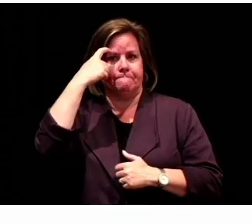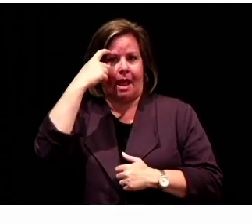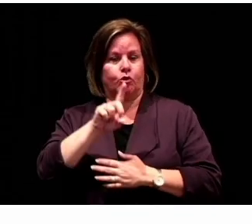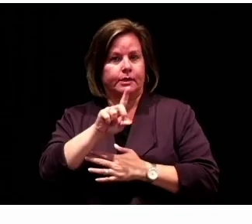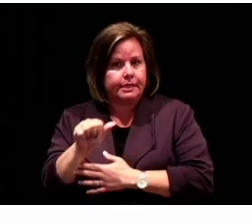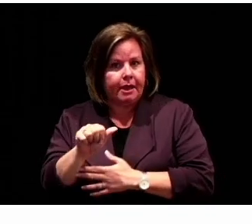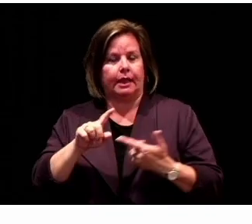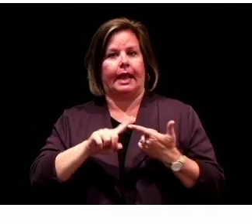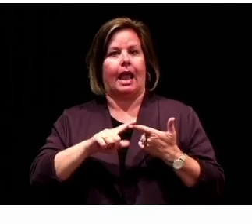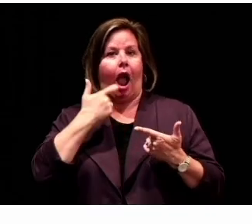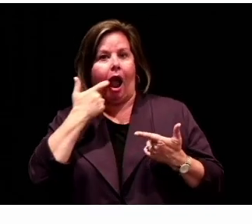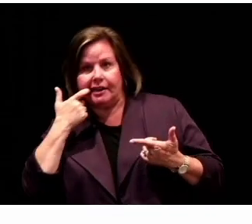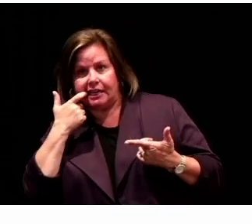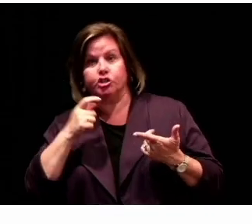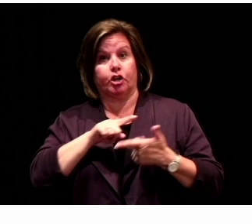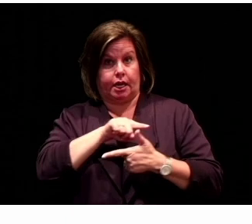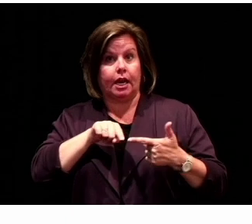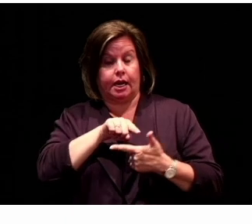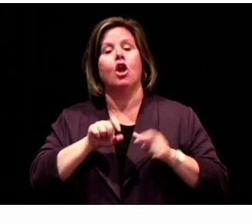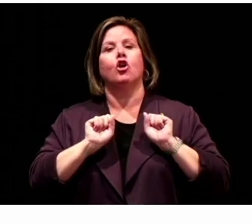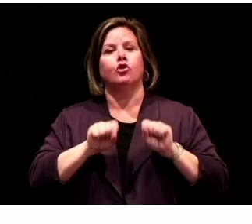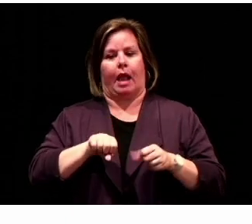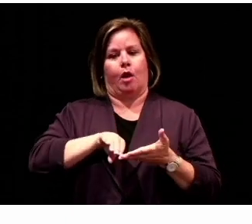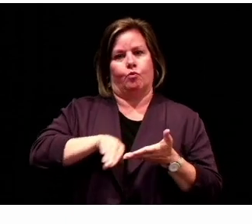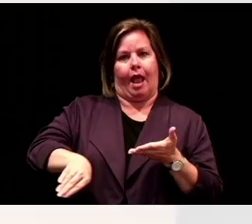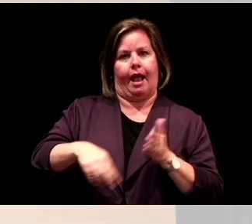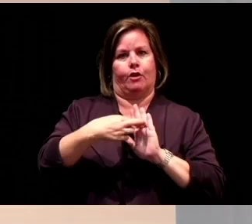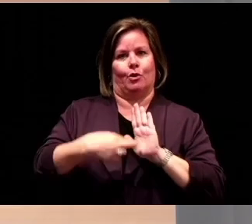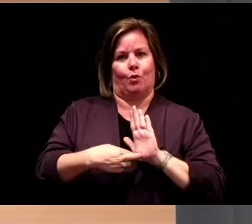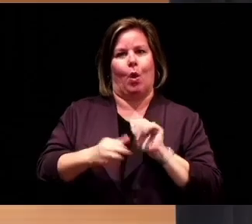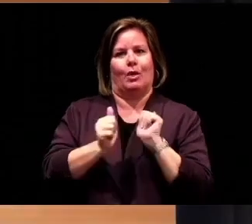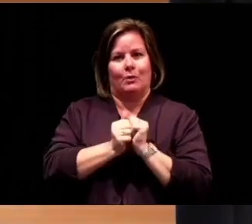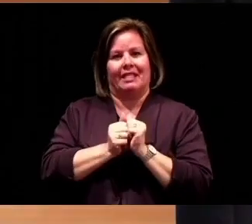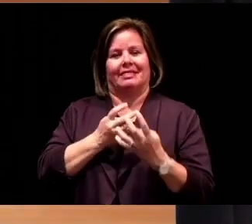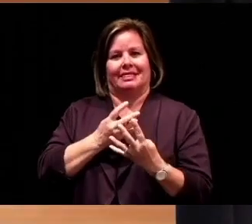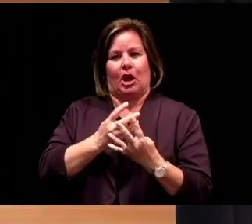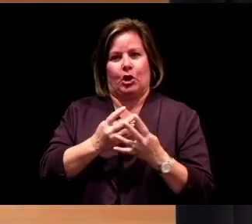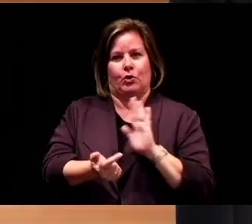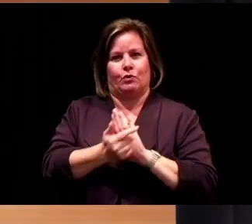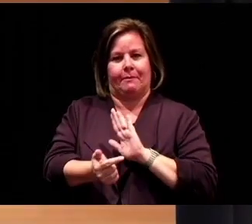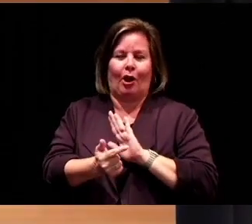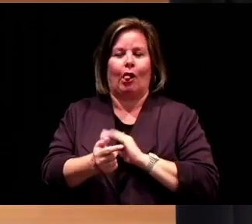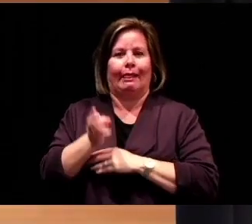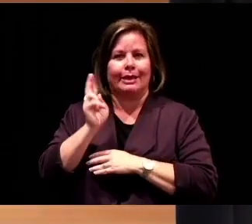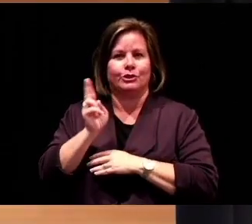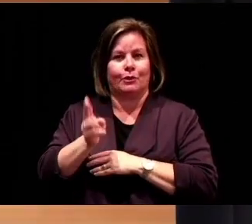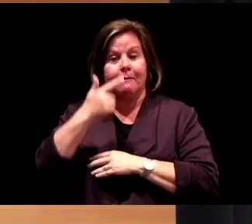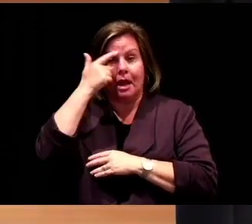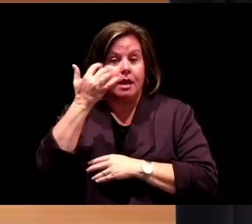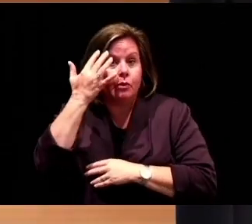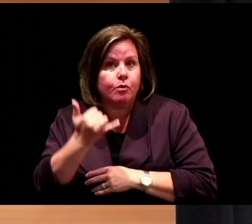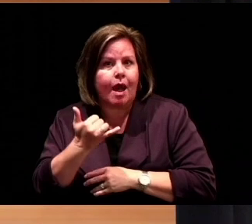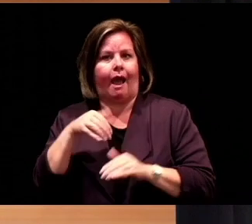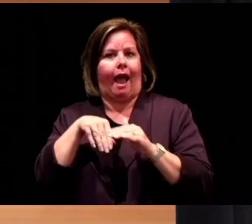a cure-all. Well, if we have time, I'll just go through some of what I think about individual assessment, but at least the idea